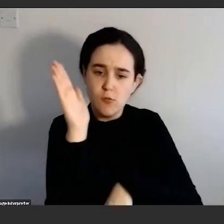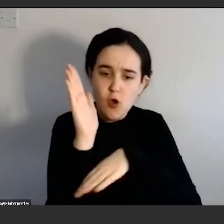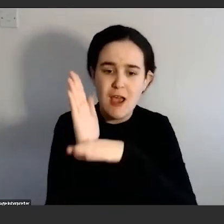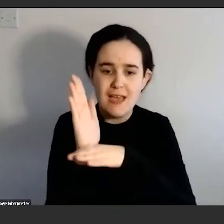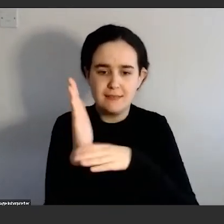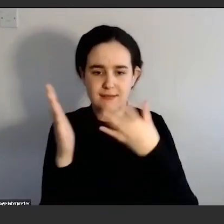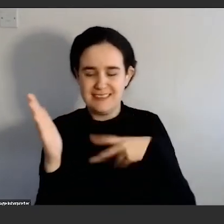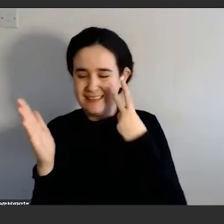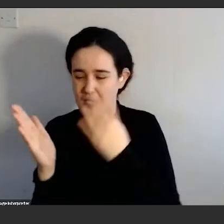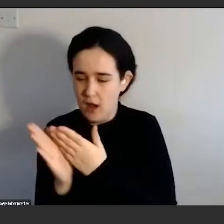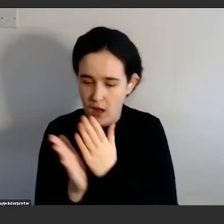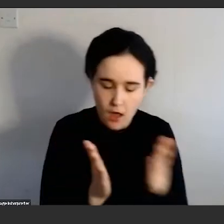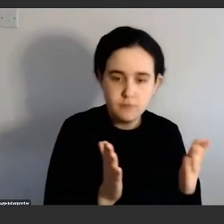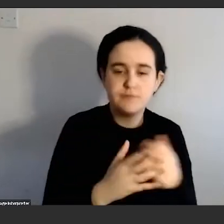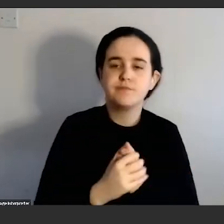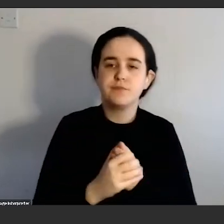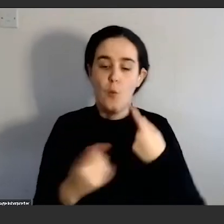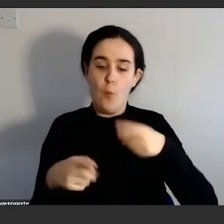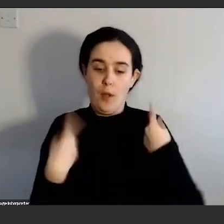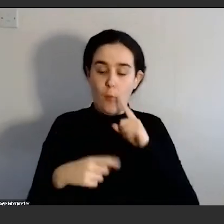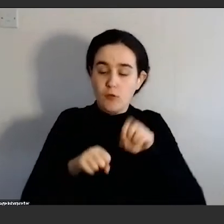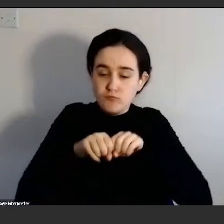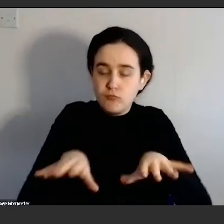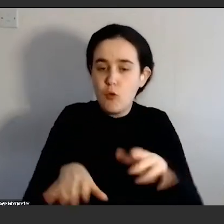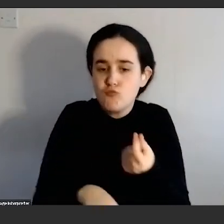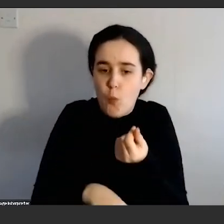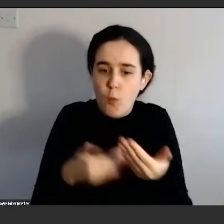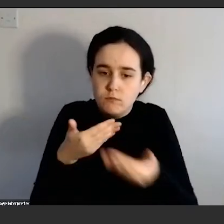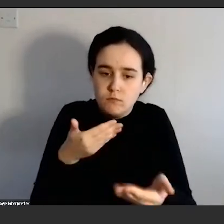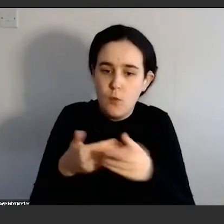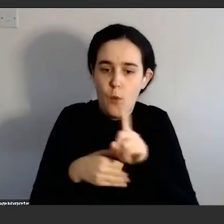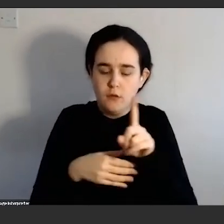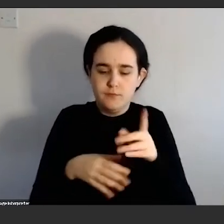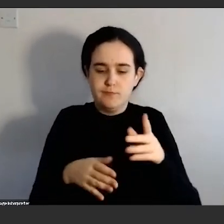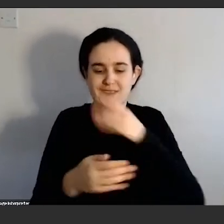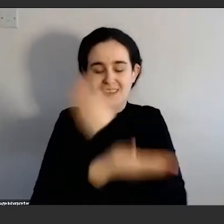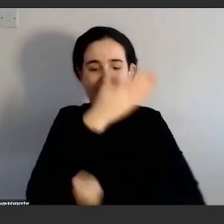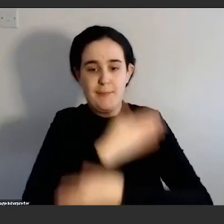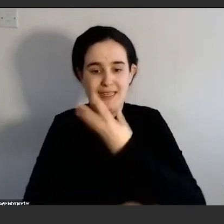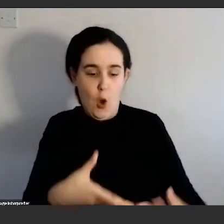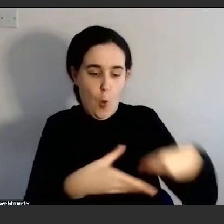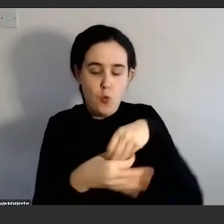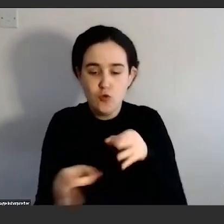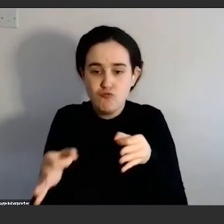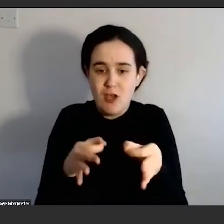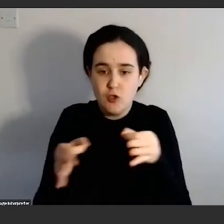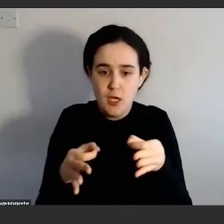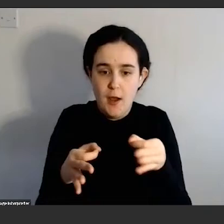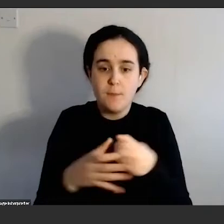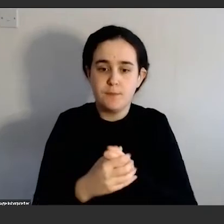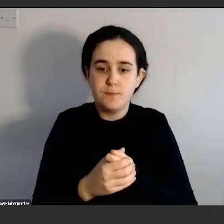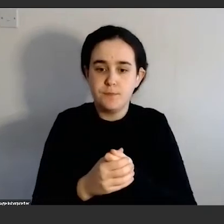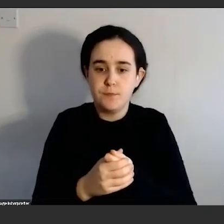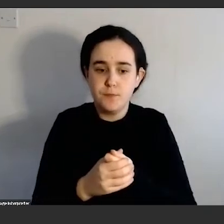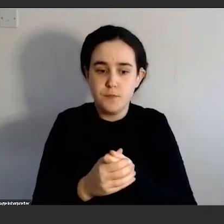working together with our bilateral and multilateral partners. To underpin this strategy, last year we also